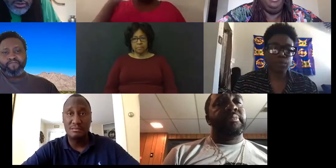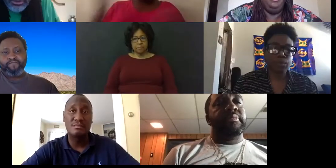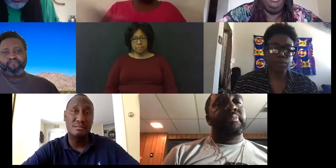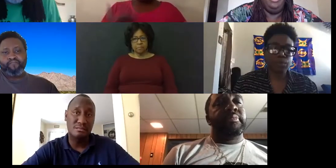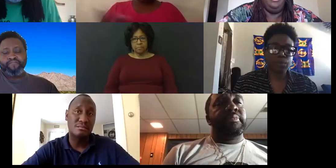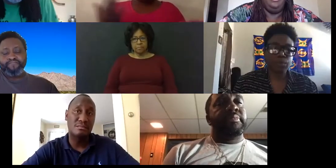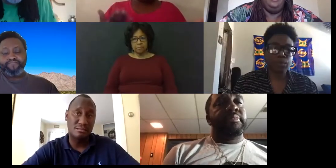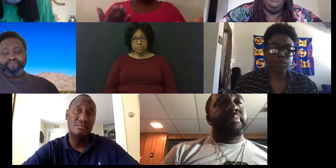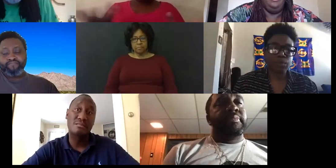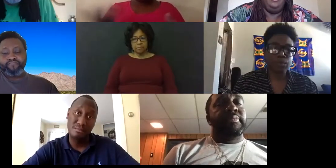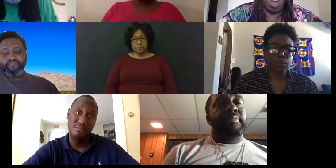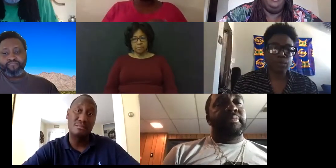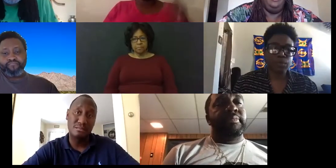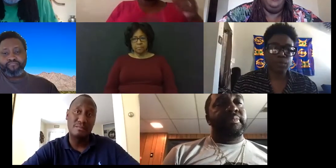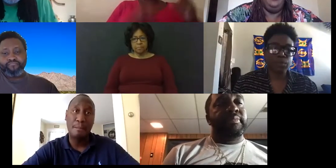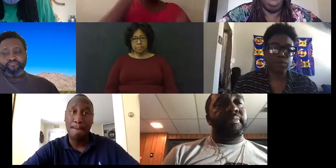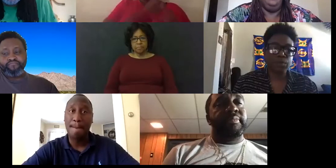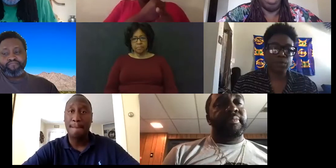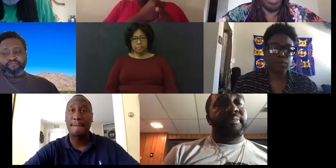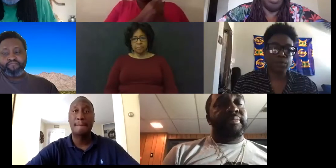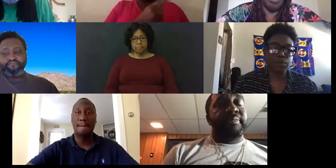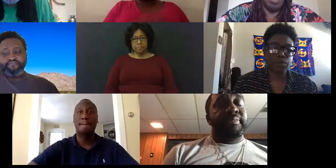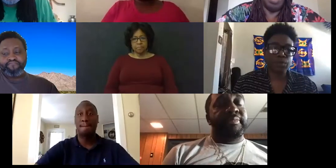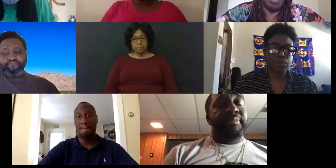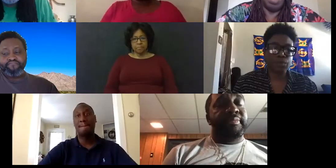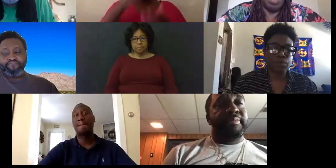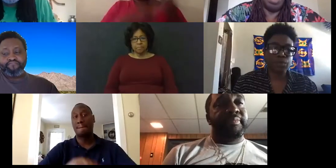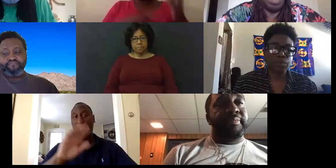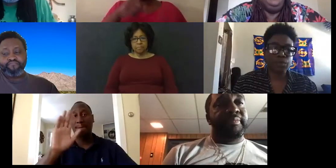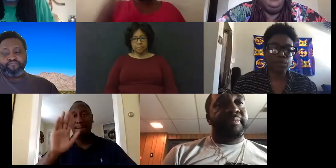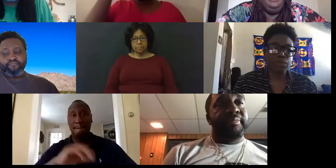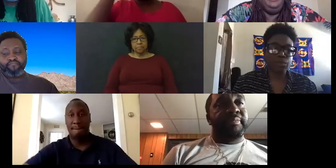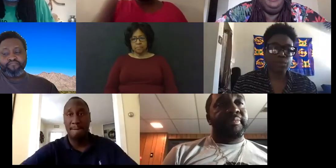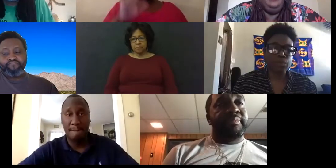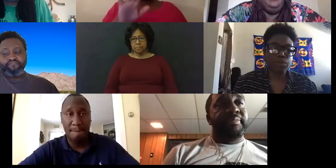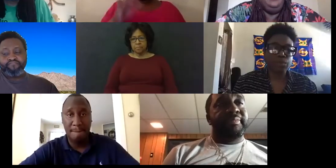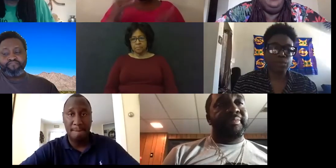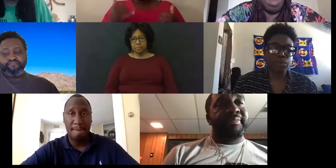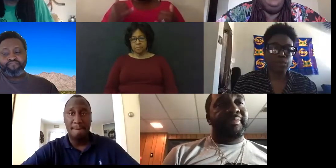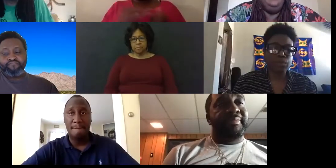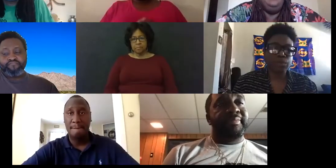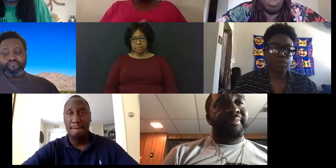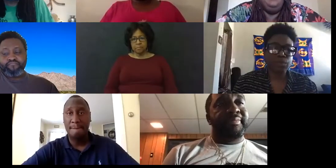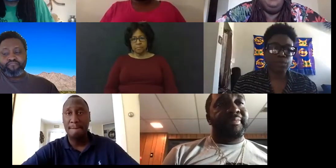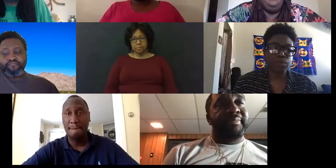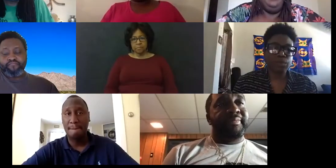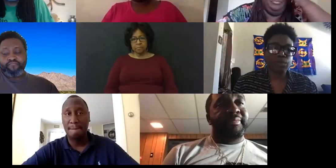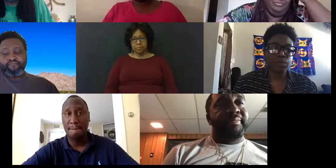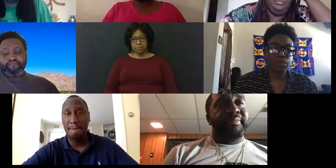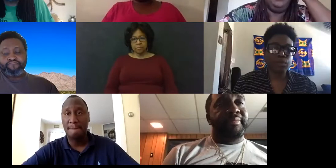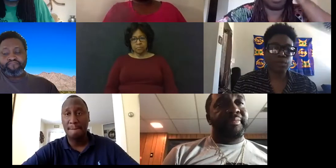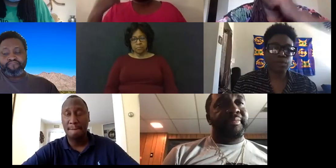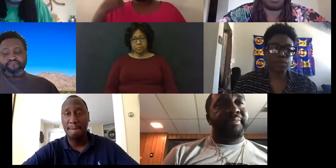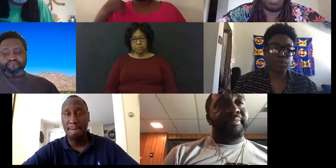You're absolutely right. Now, what do you think, now, there's, we had the whole